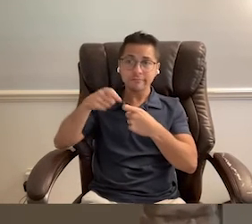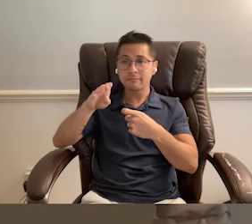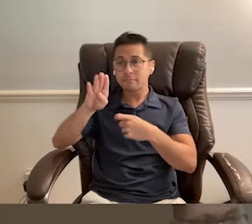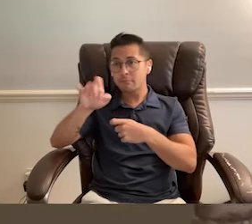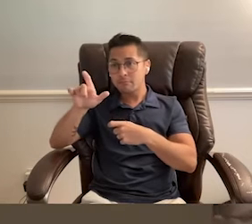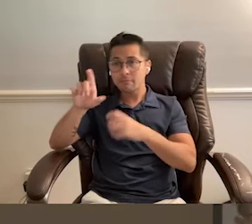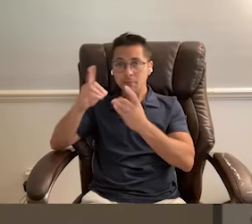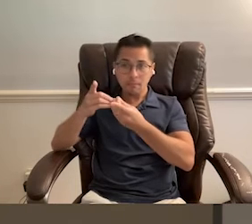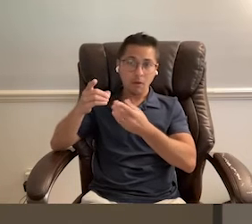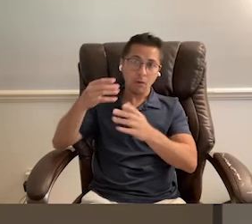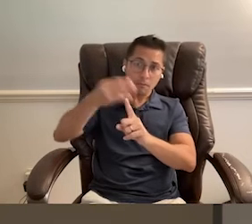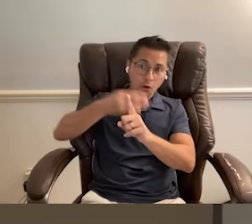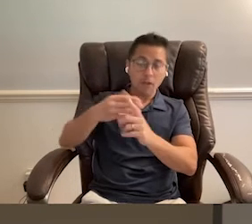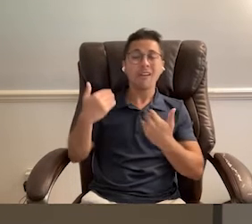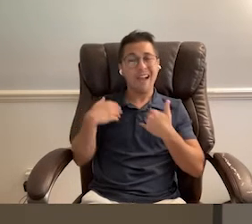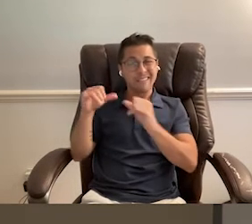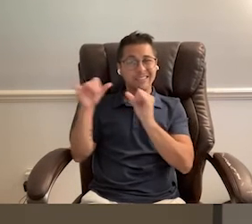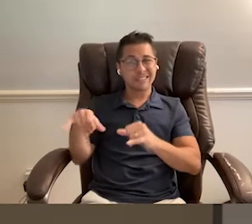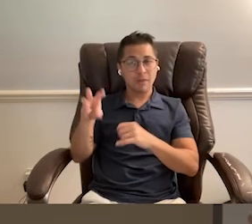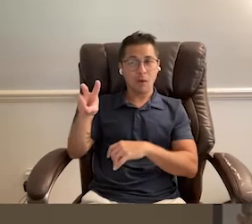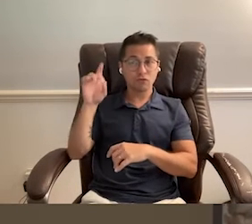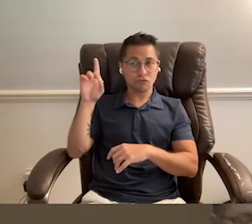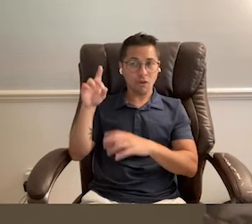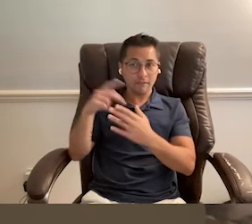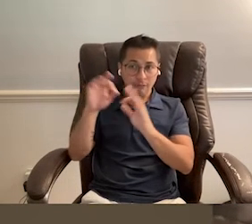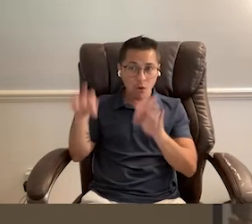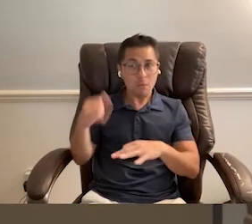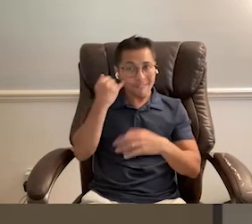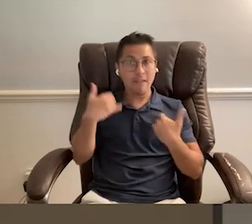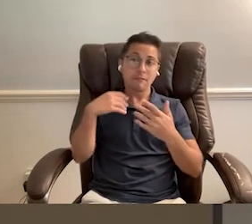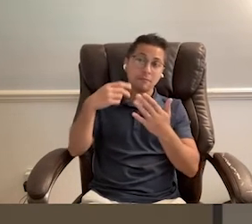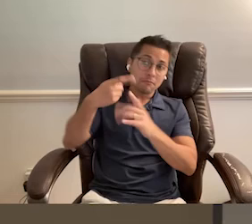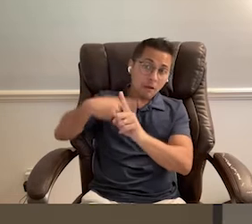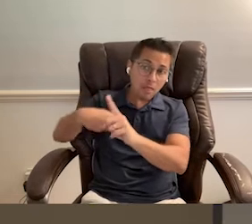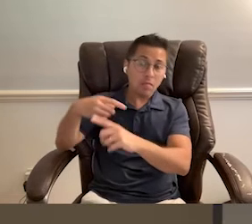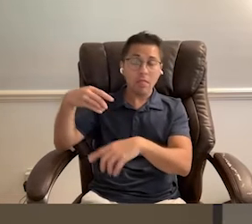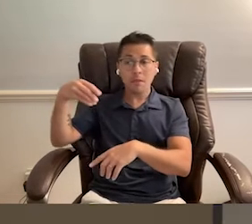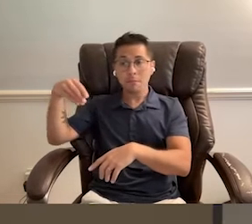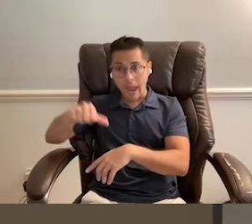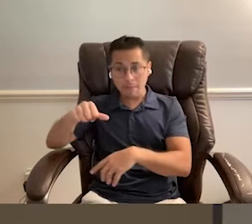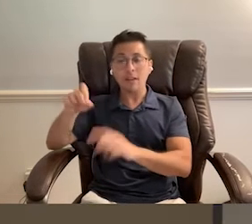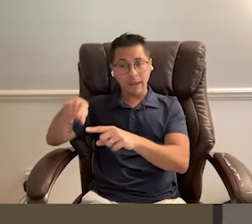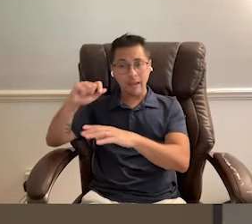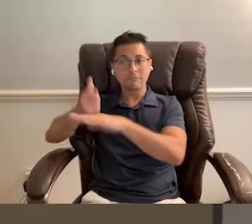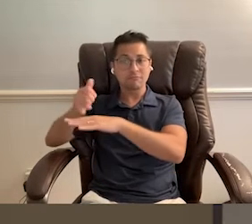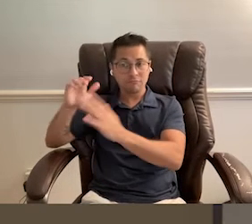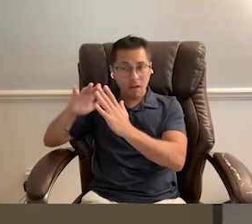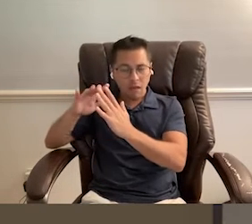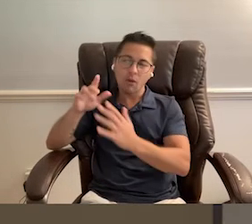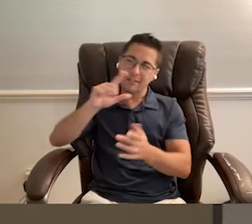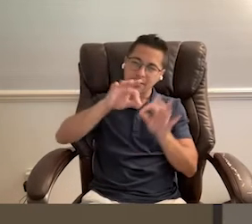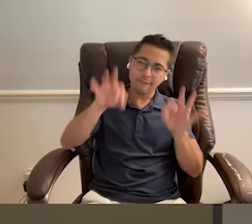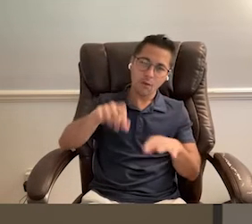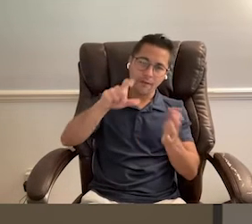systematic withdrawal form, so if you have a monthly recurring payment, you could do that online, or actually there's a form you have to print and send in.